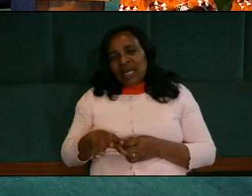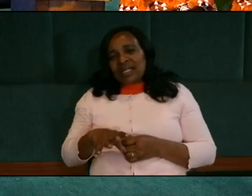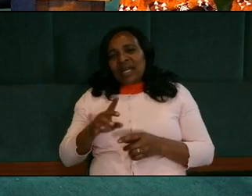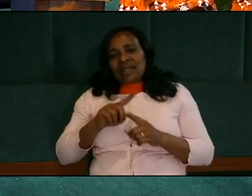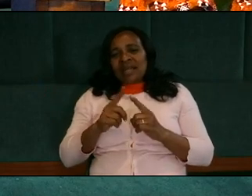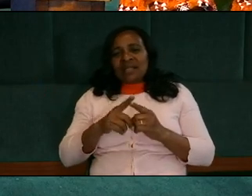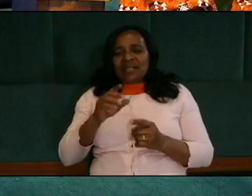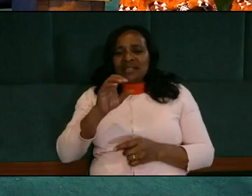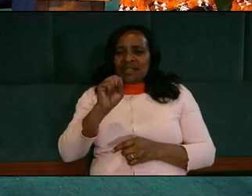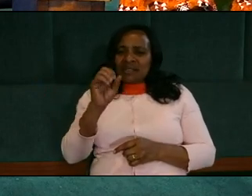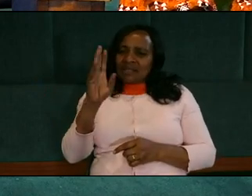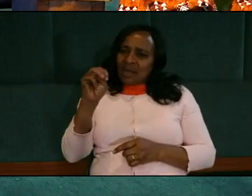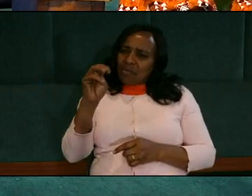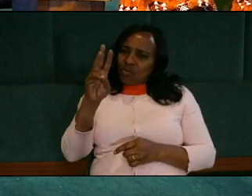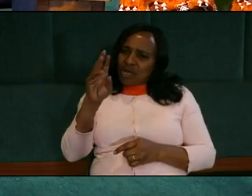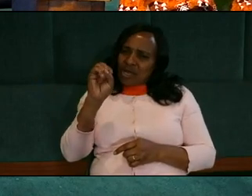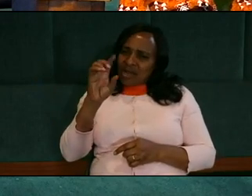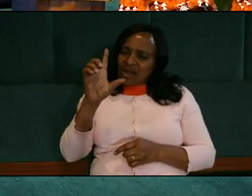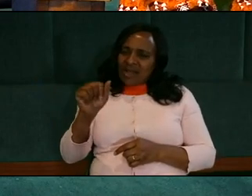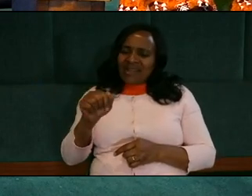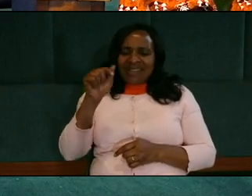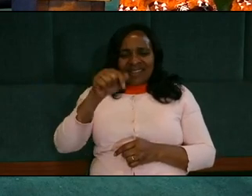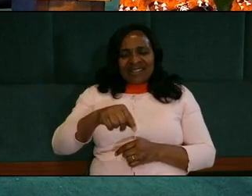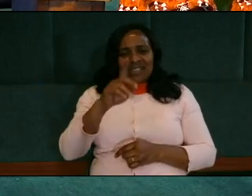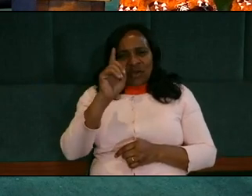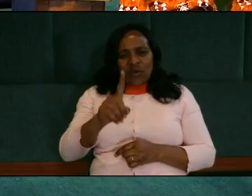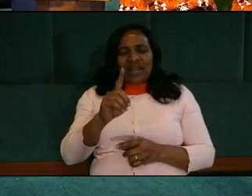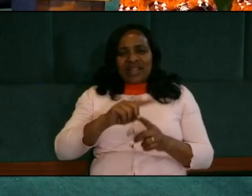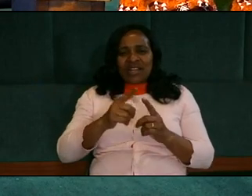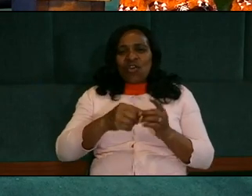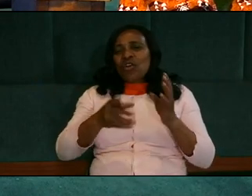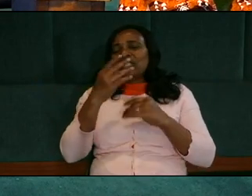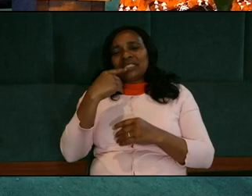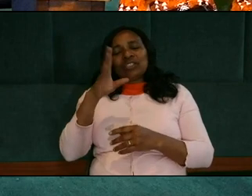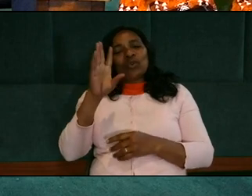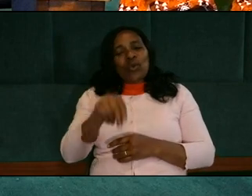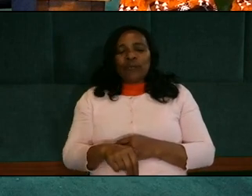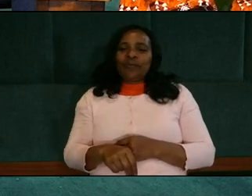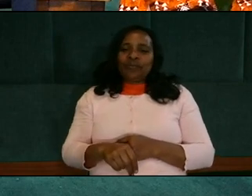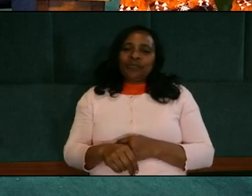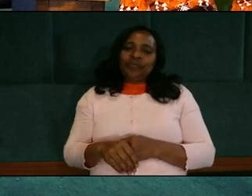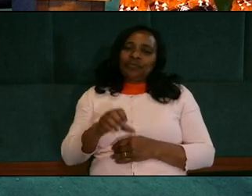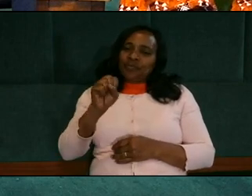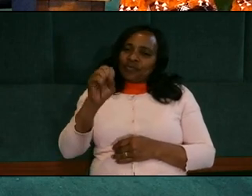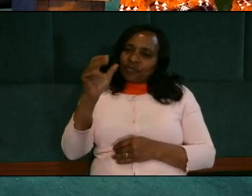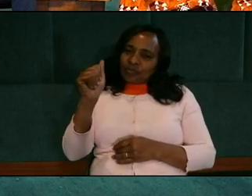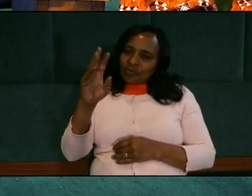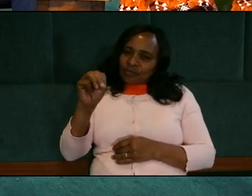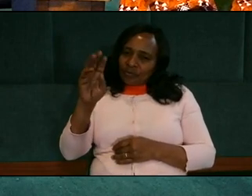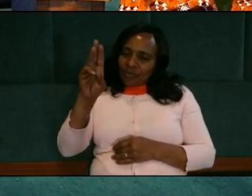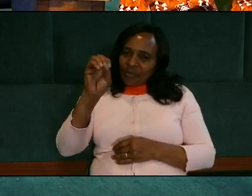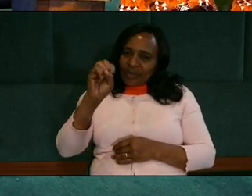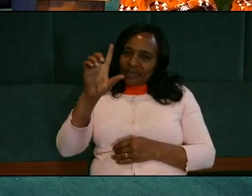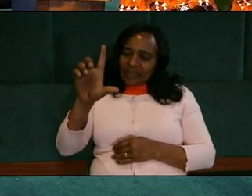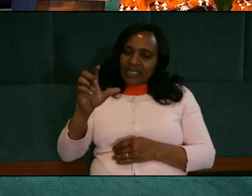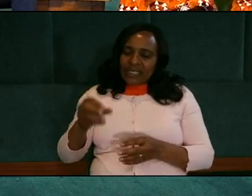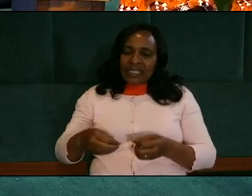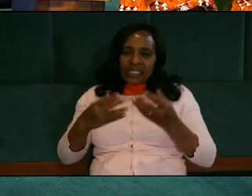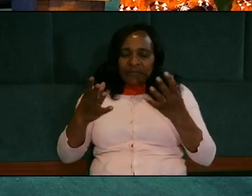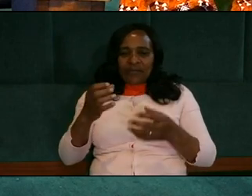Samuel is like, "God, this is the one." Then God says no. So Samuel has to give Eliab the L. Like,